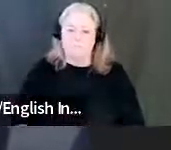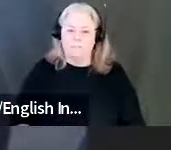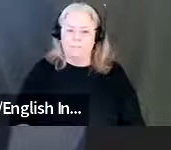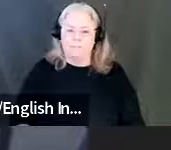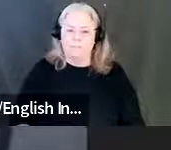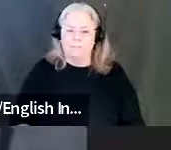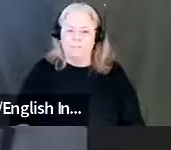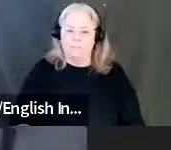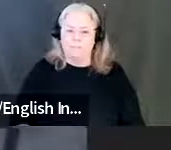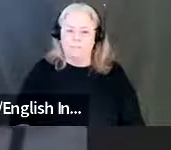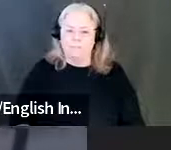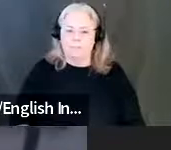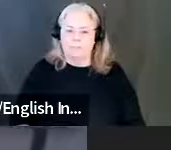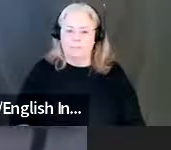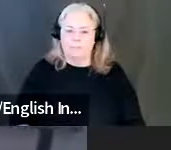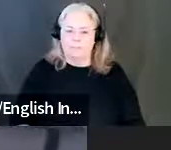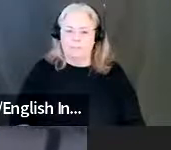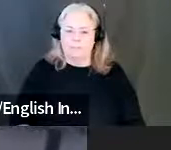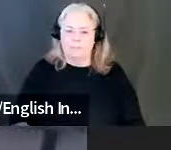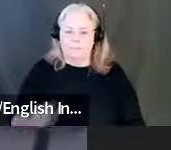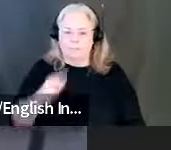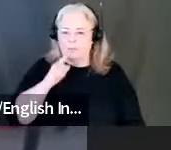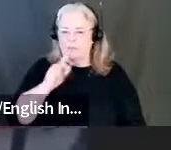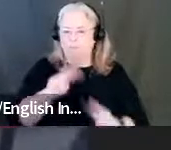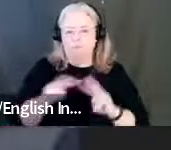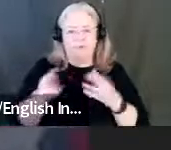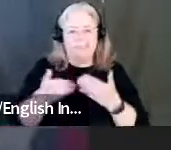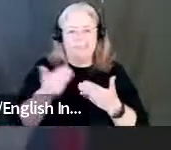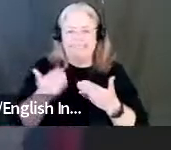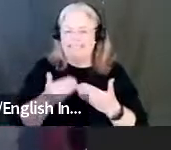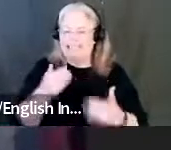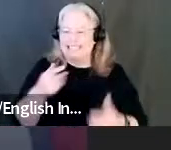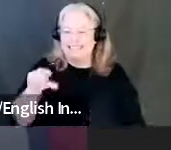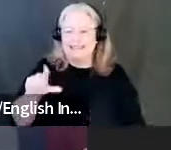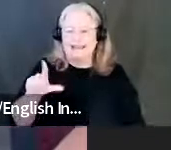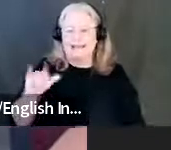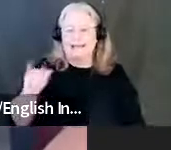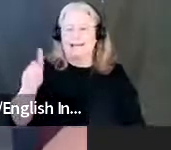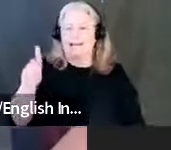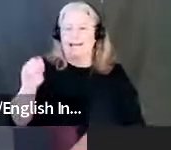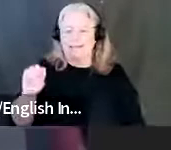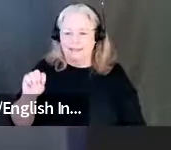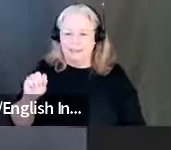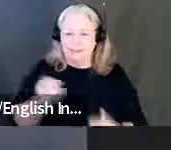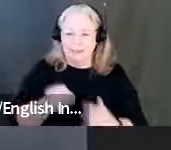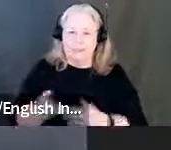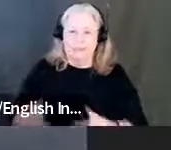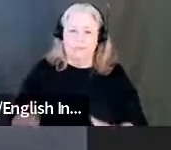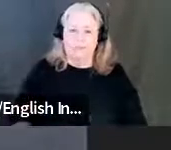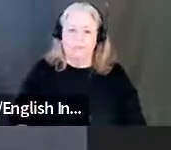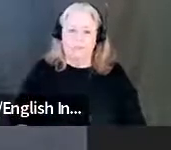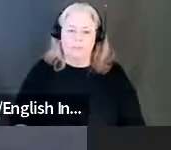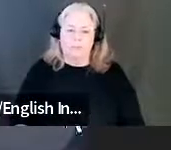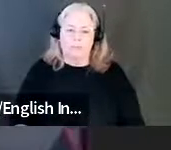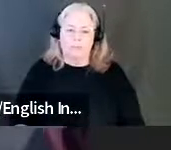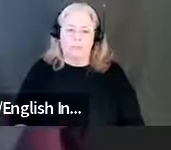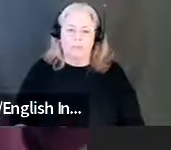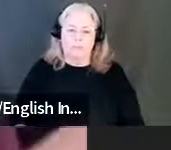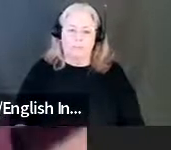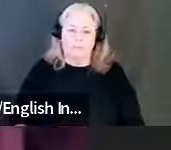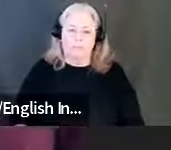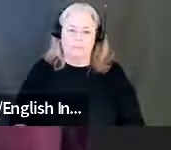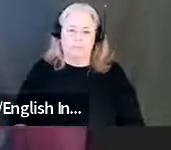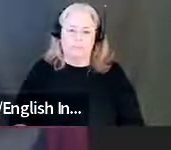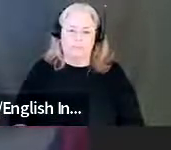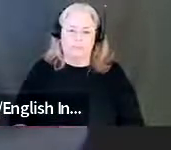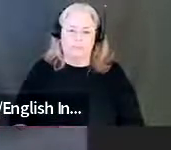so that's where it's really very, just glides right through, not an issue. So